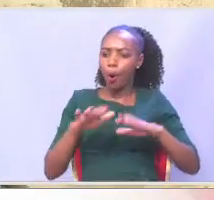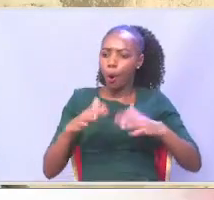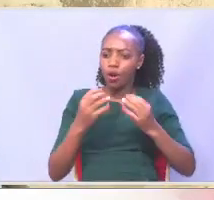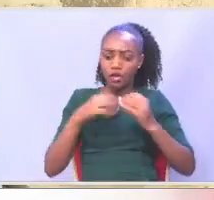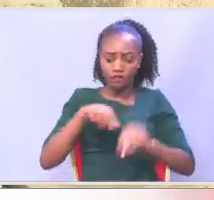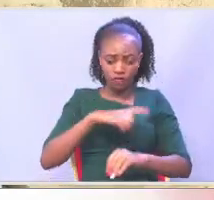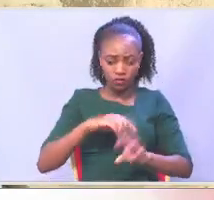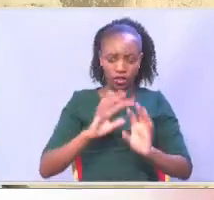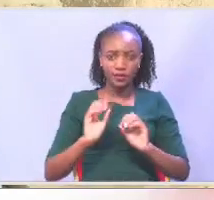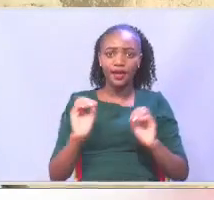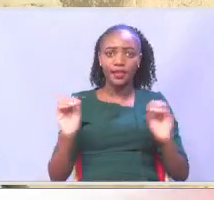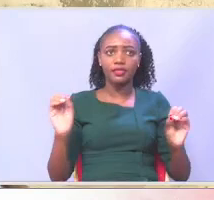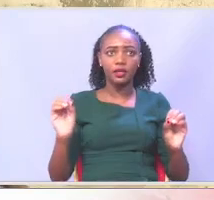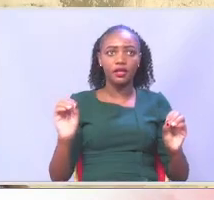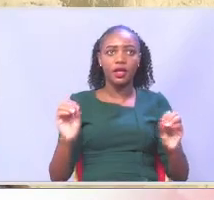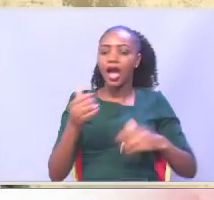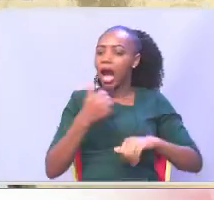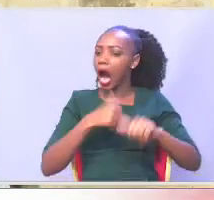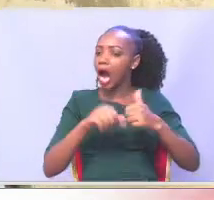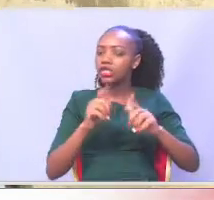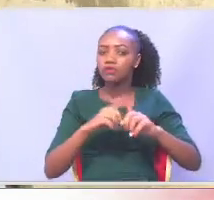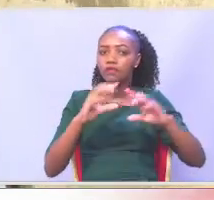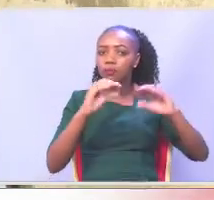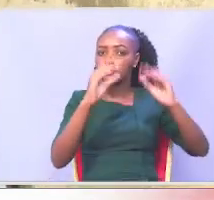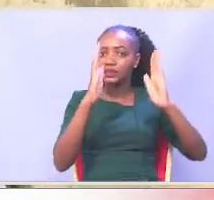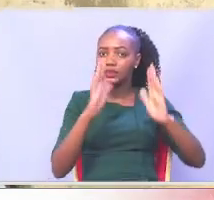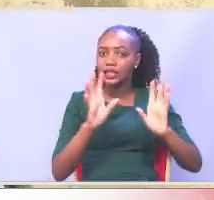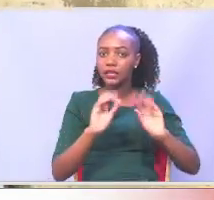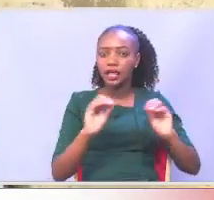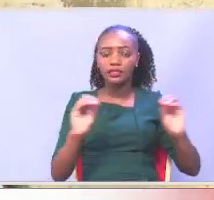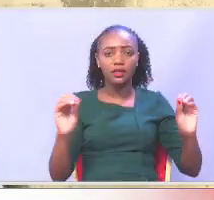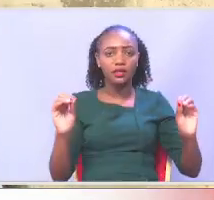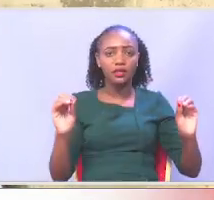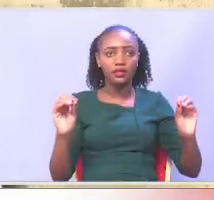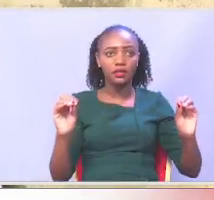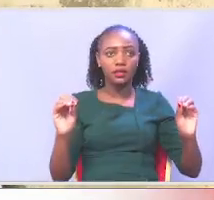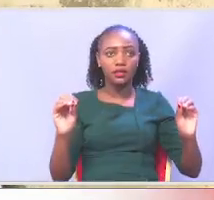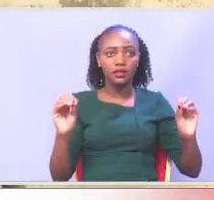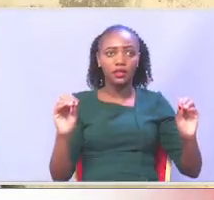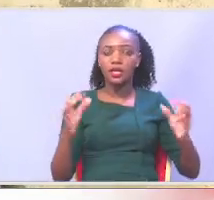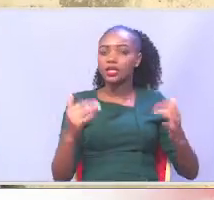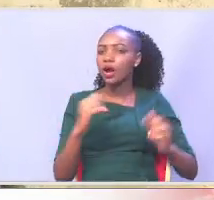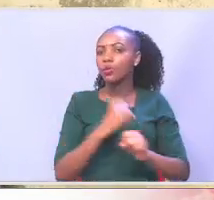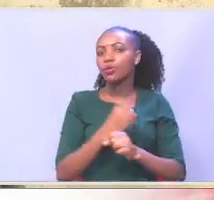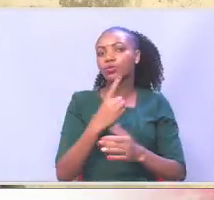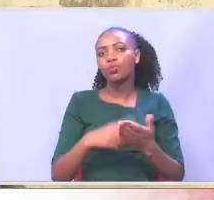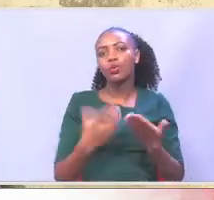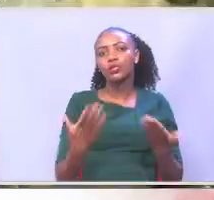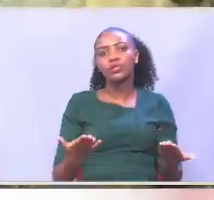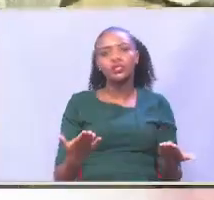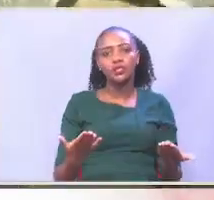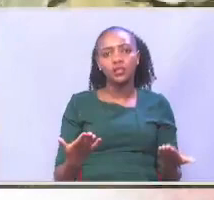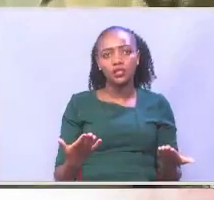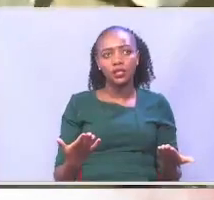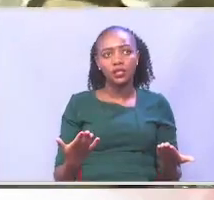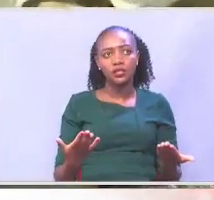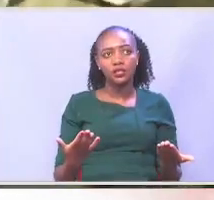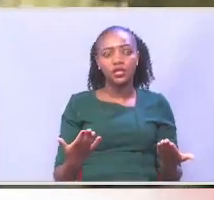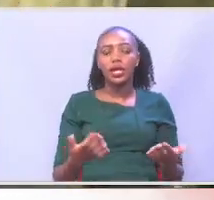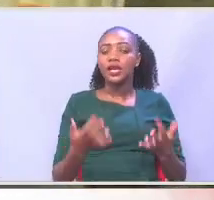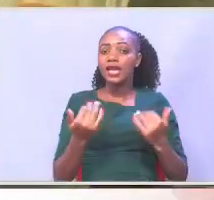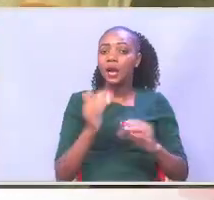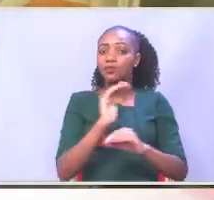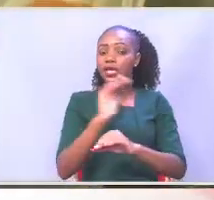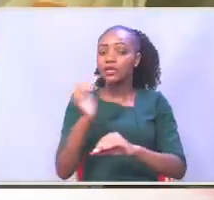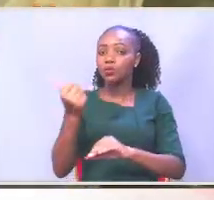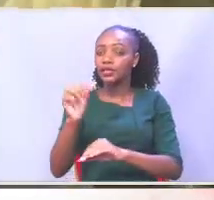amepotea. Hakuna action yote kwa walimu. Mbinu yote ambao tutapata huyo mtoto hakuna. They are now calling